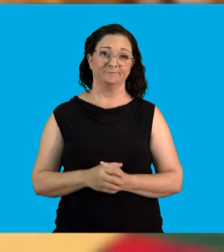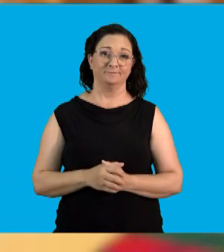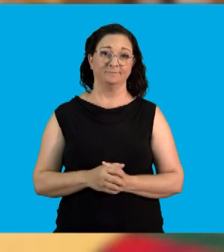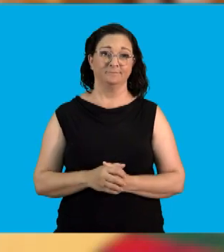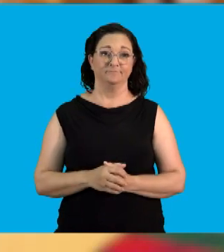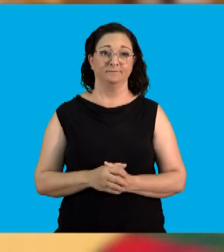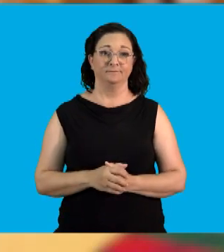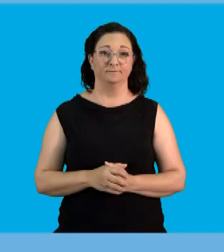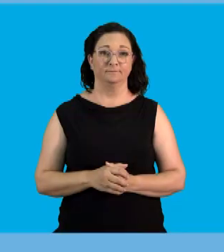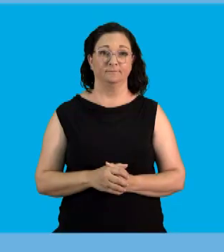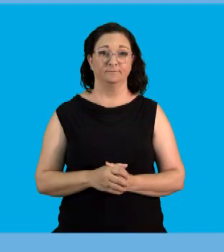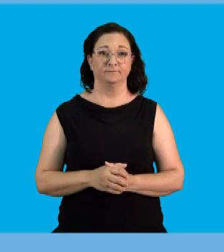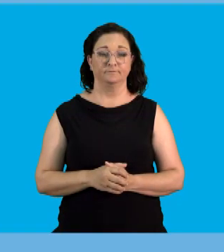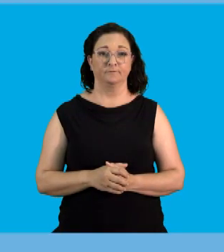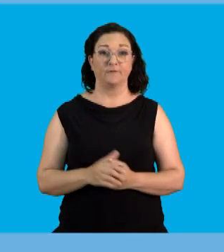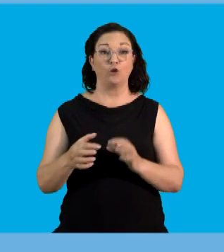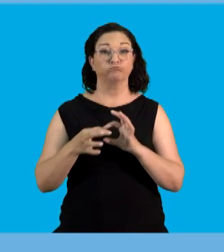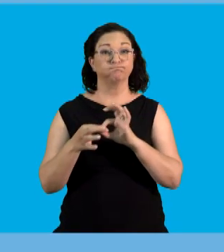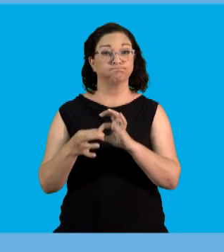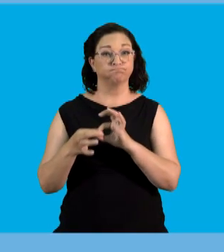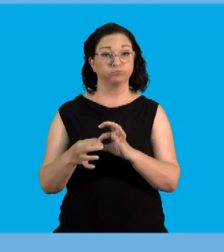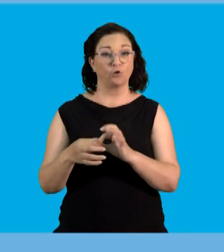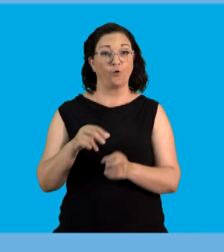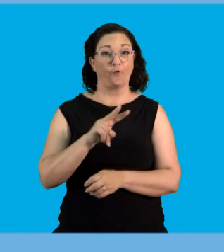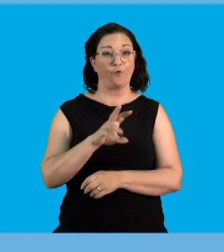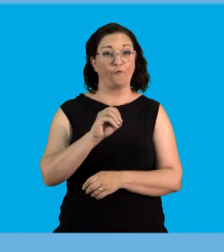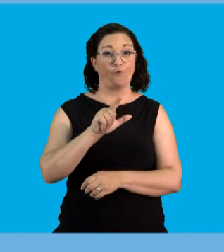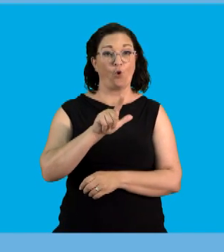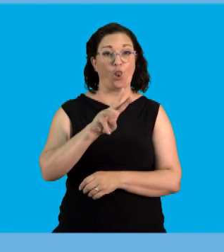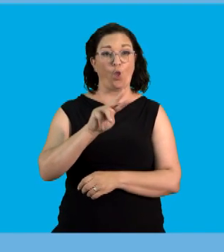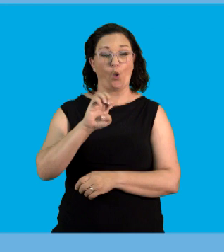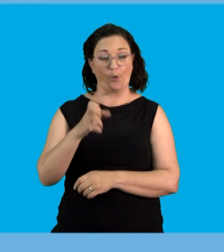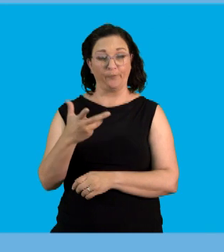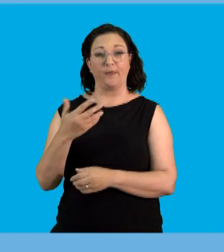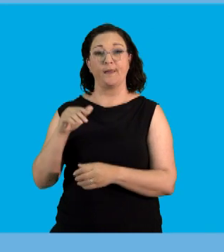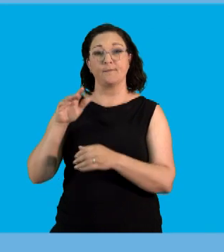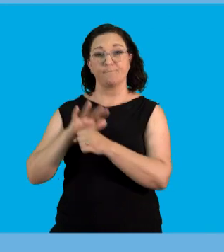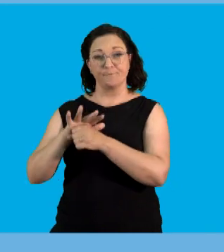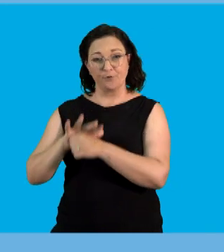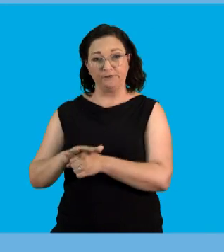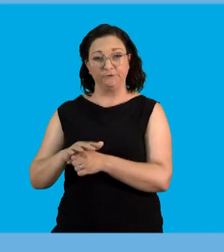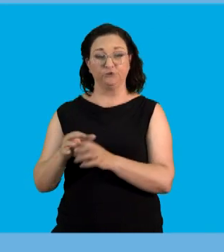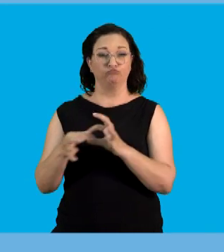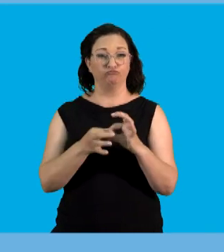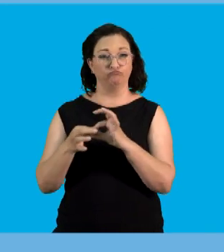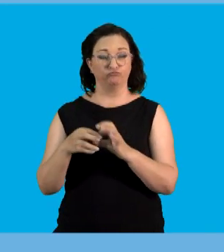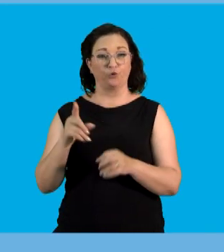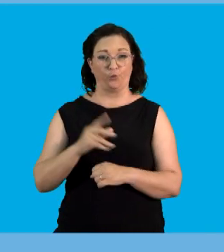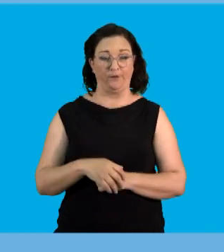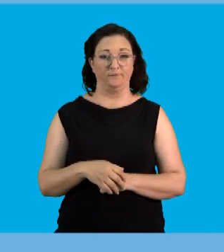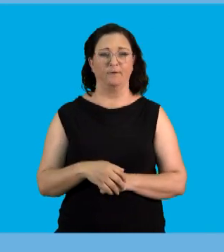to increase. So, to reiterate, the relationship between volume and pressure is as follows again,